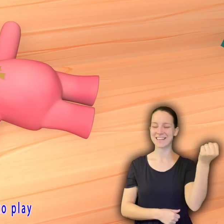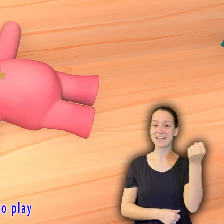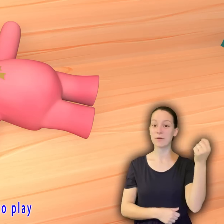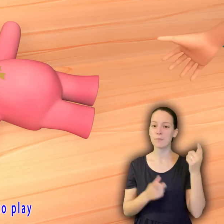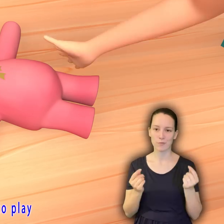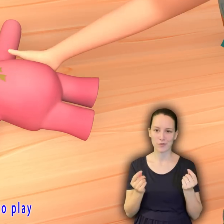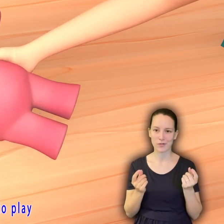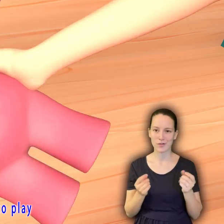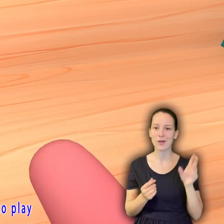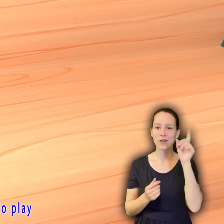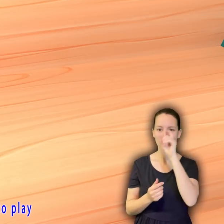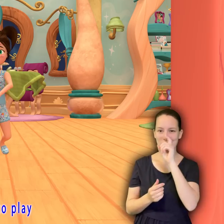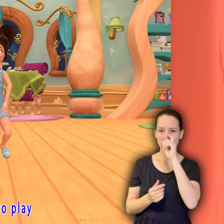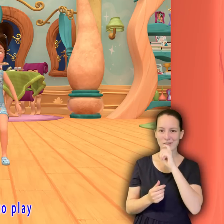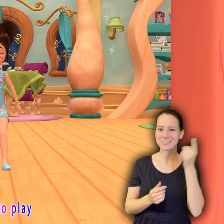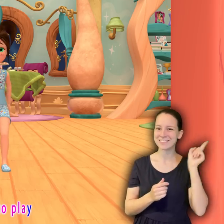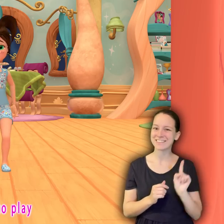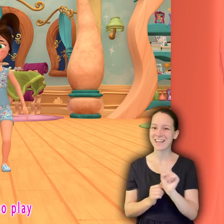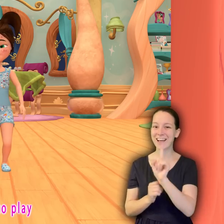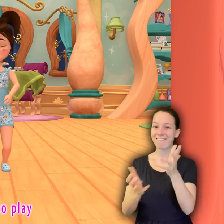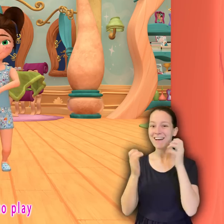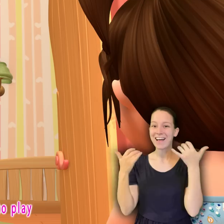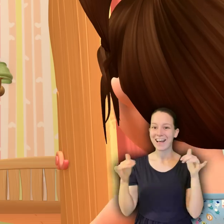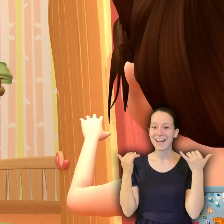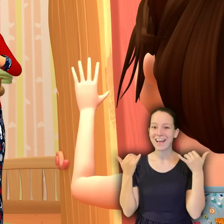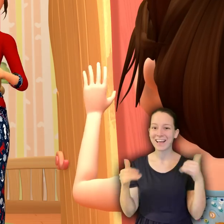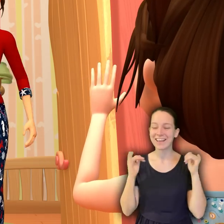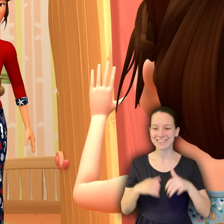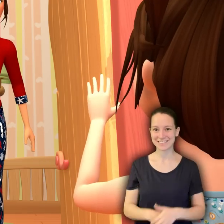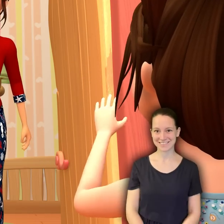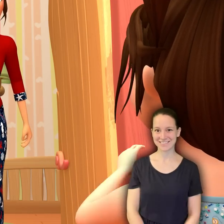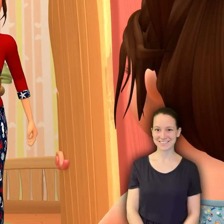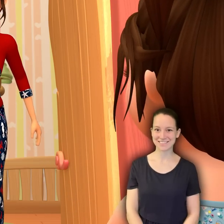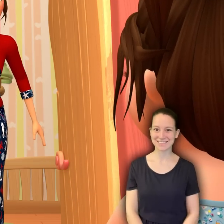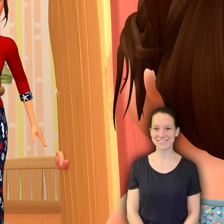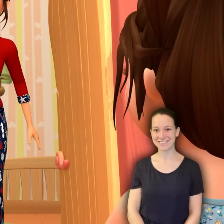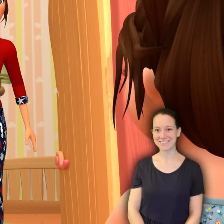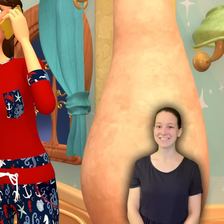so she took her doll and went out to play